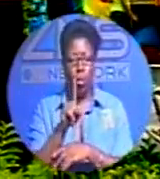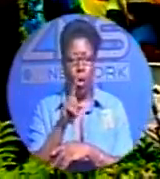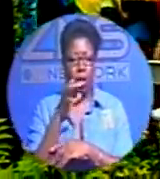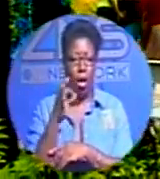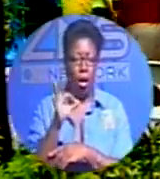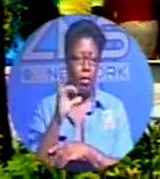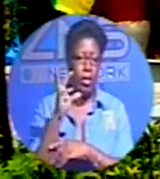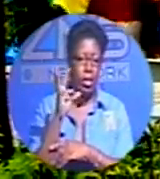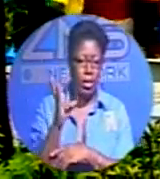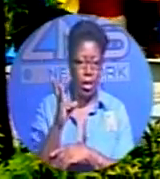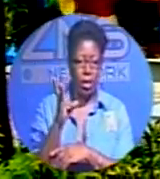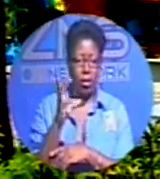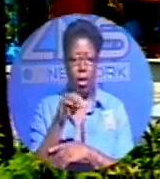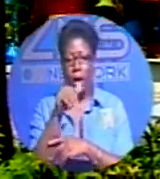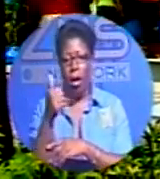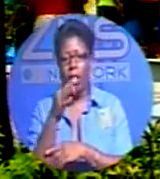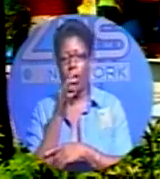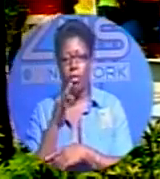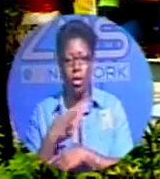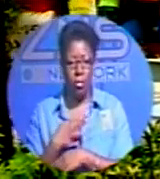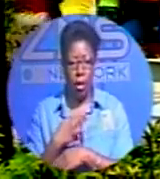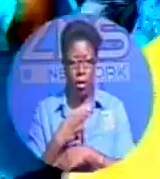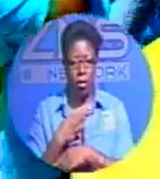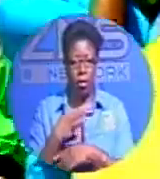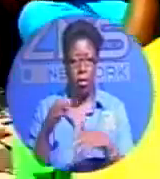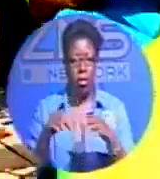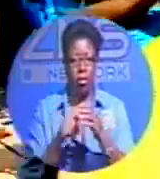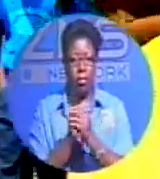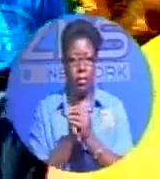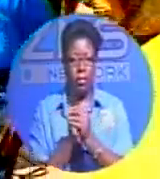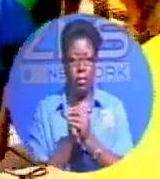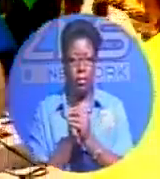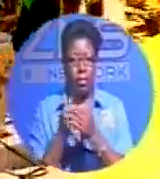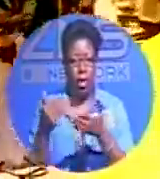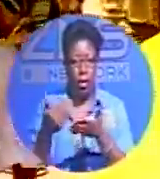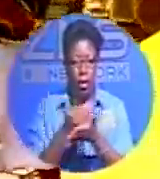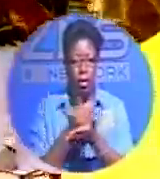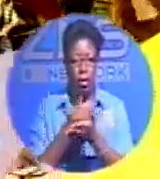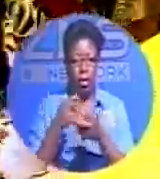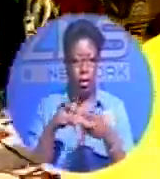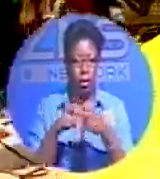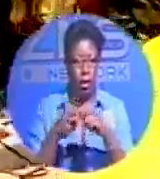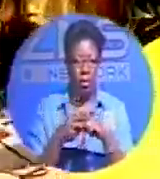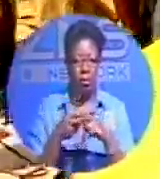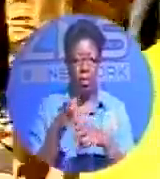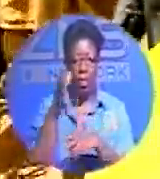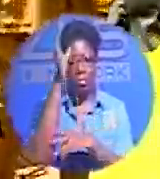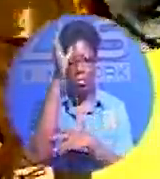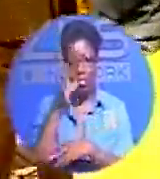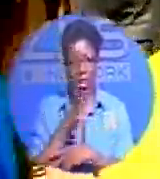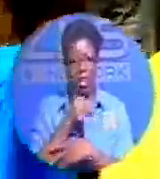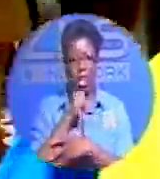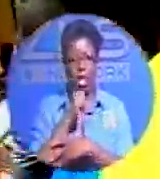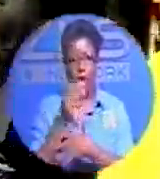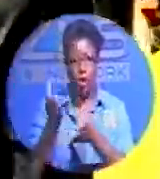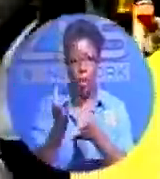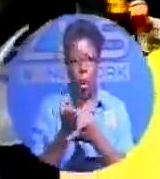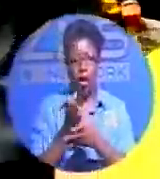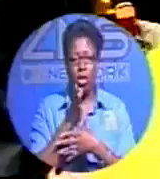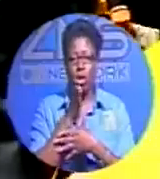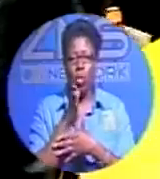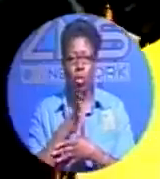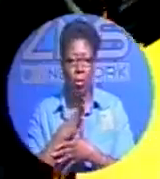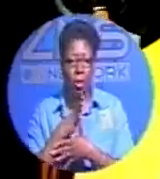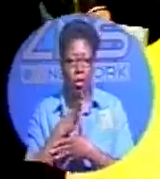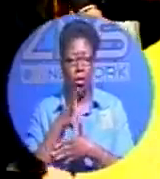out of 122 applicants. Some of the challenges were the male counterparts not wanting women in the